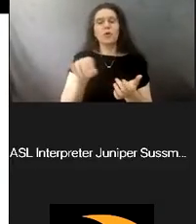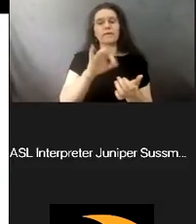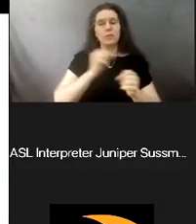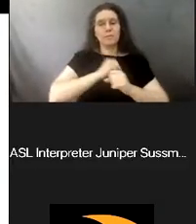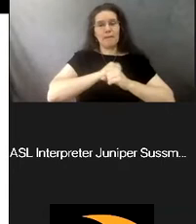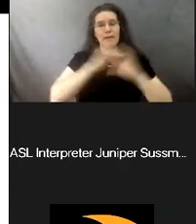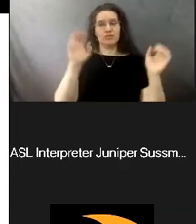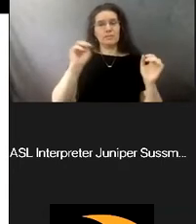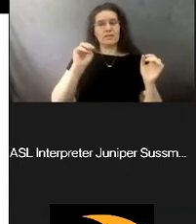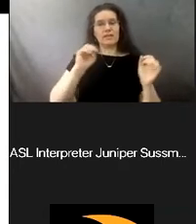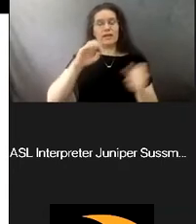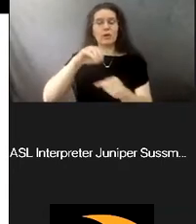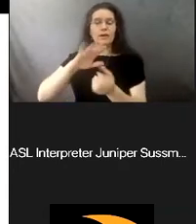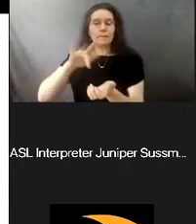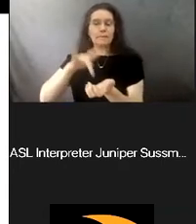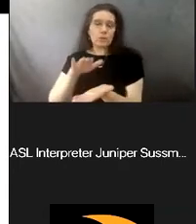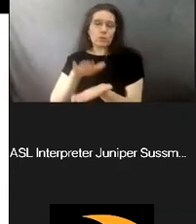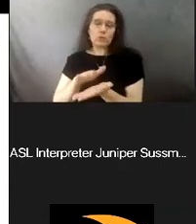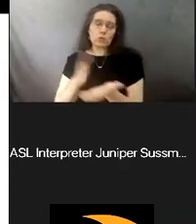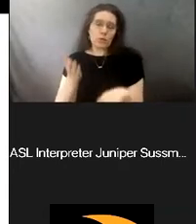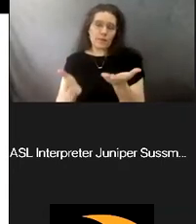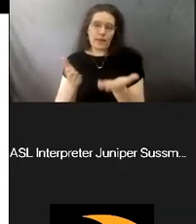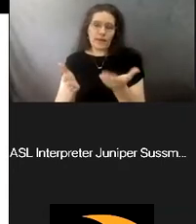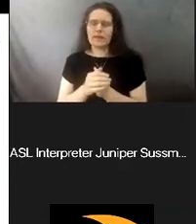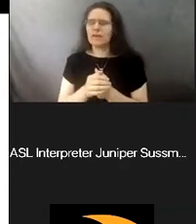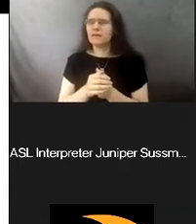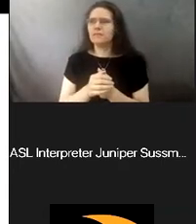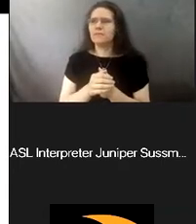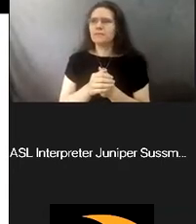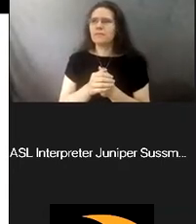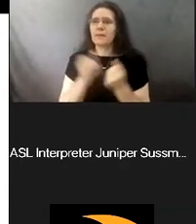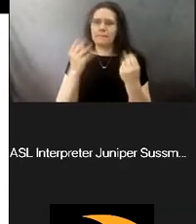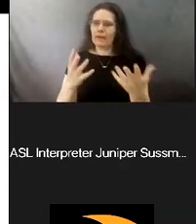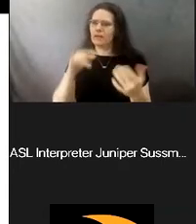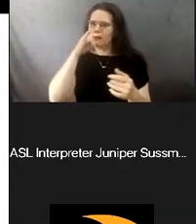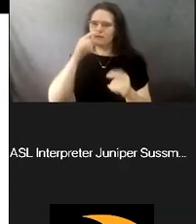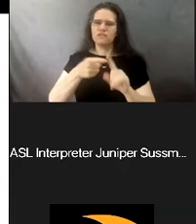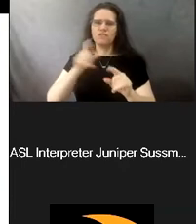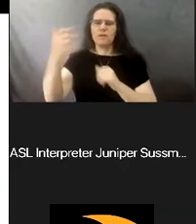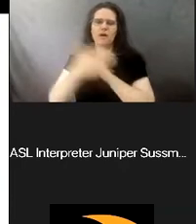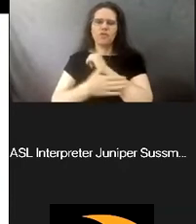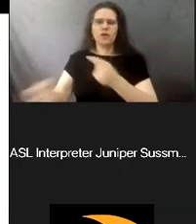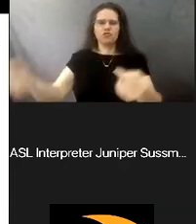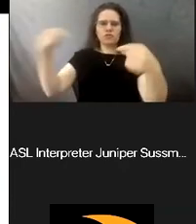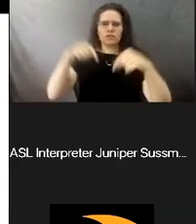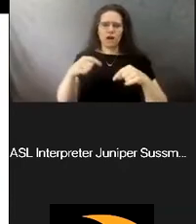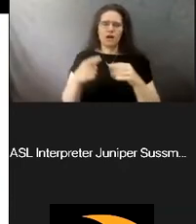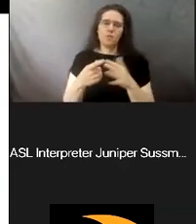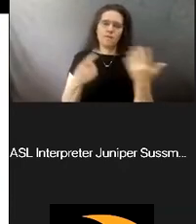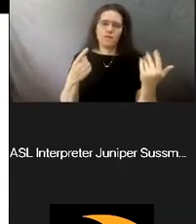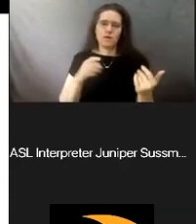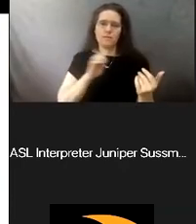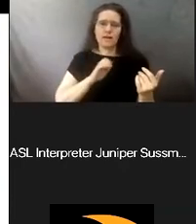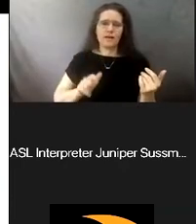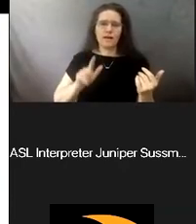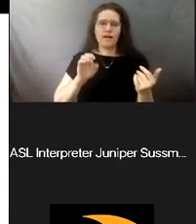example, and a lot of kids coming from different countries, from El Salvador, may not have had access to